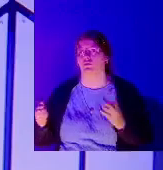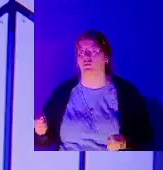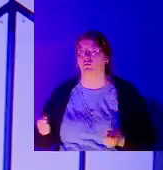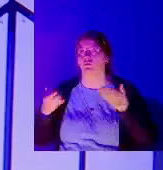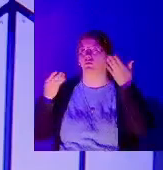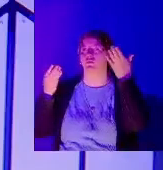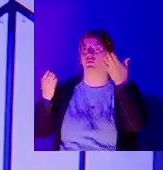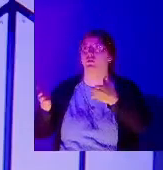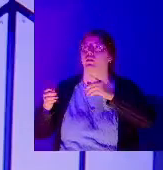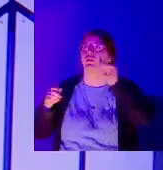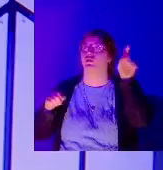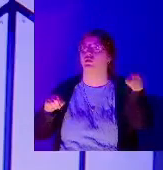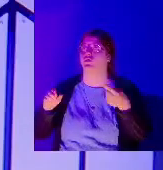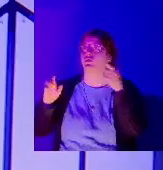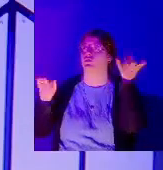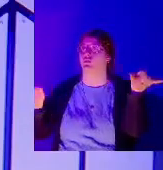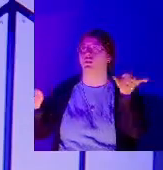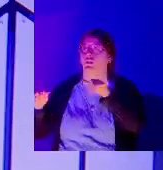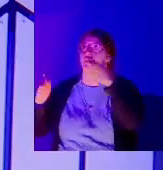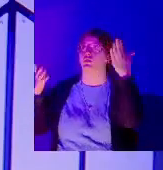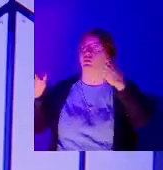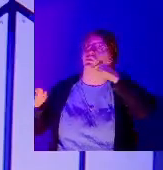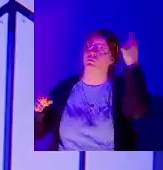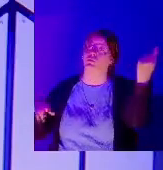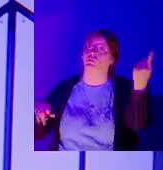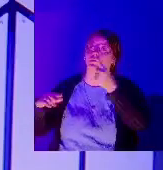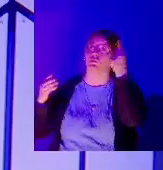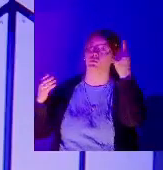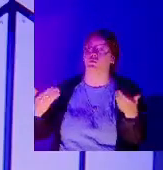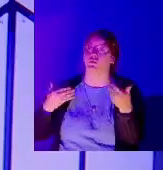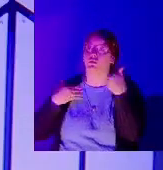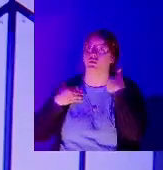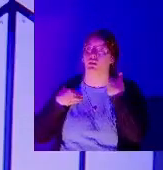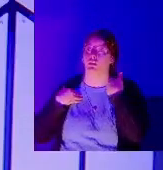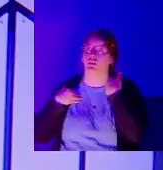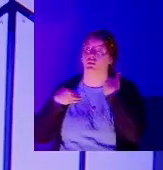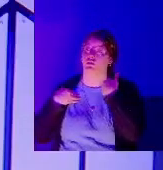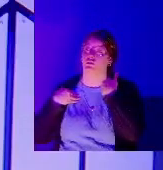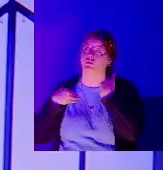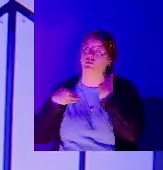provide. Just like you always